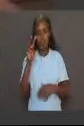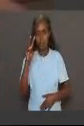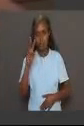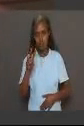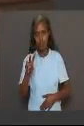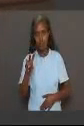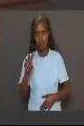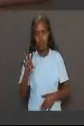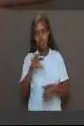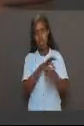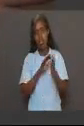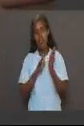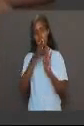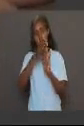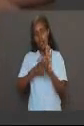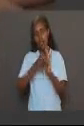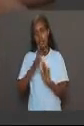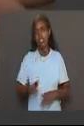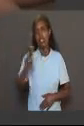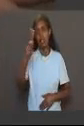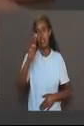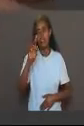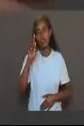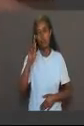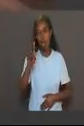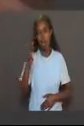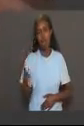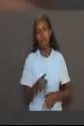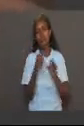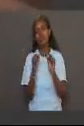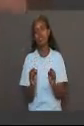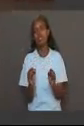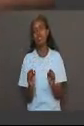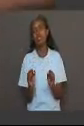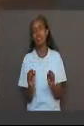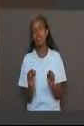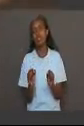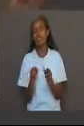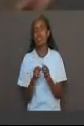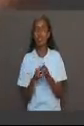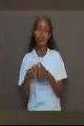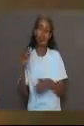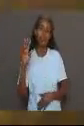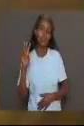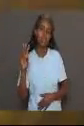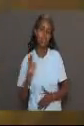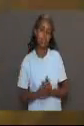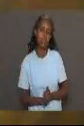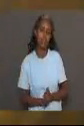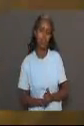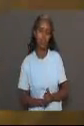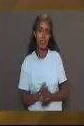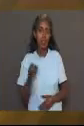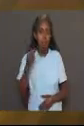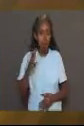land face up is 1 possibility out of 6,